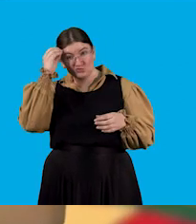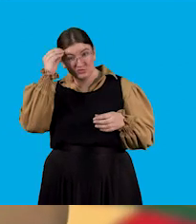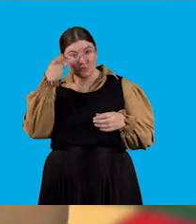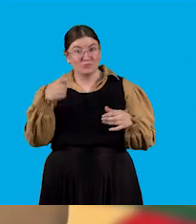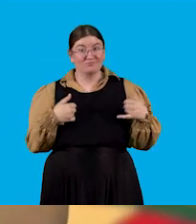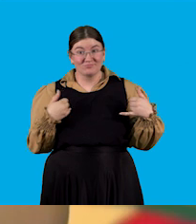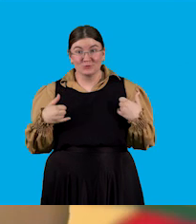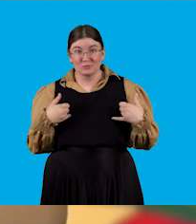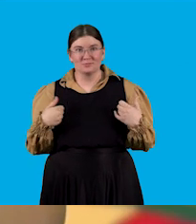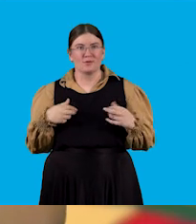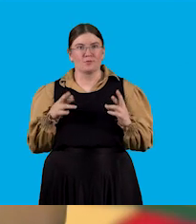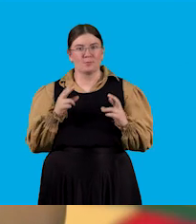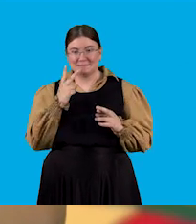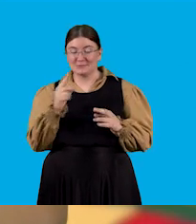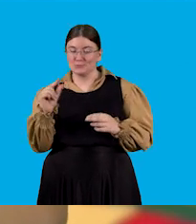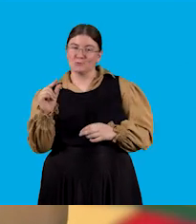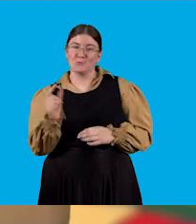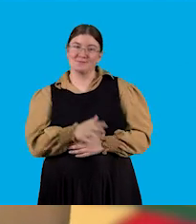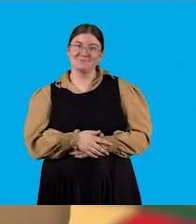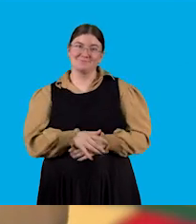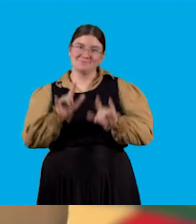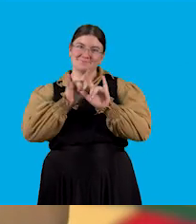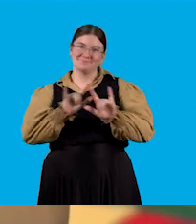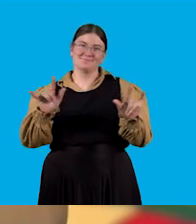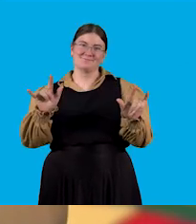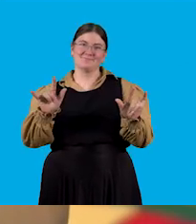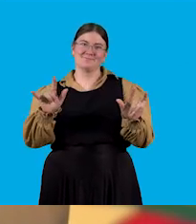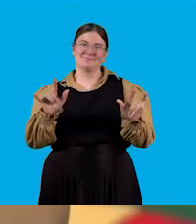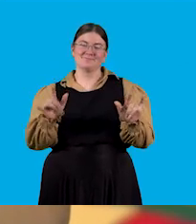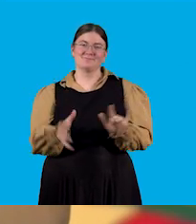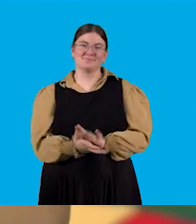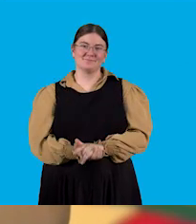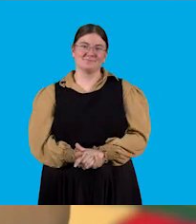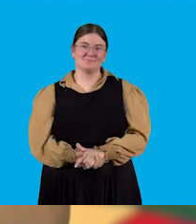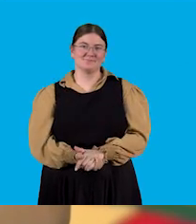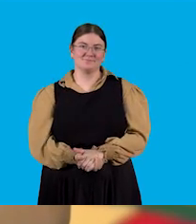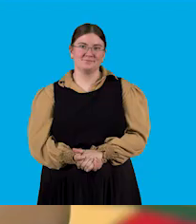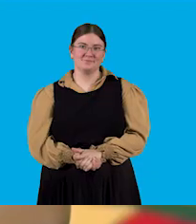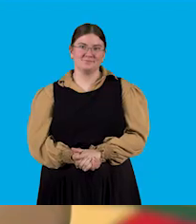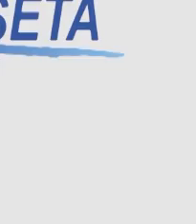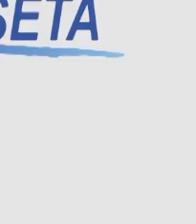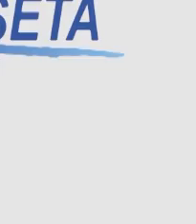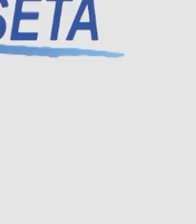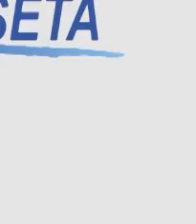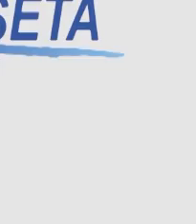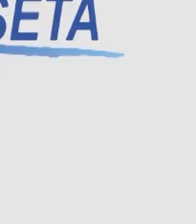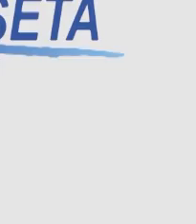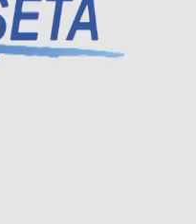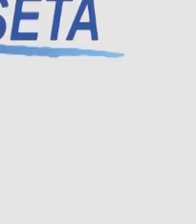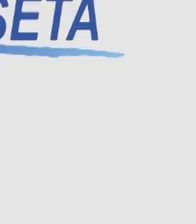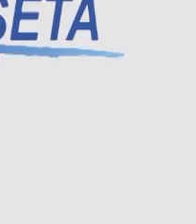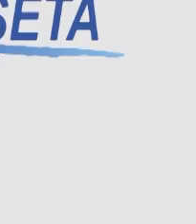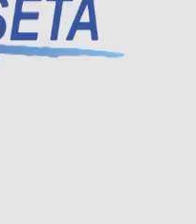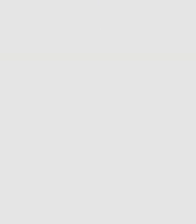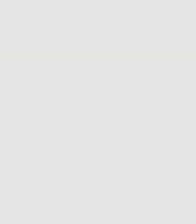were interested in the lesson. You enjoyed it, and I hope to see you soon. Goodbye.